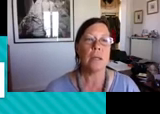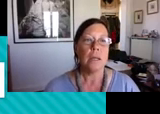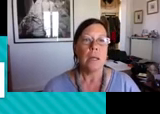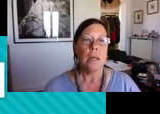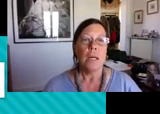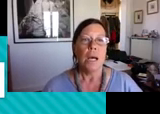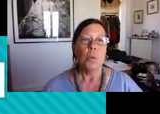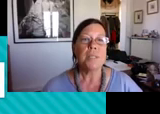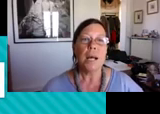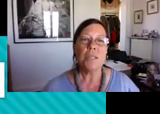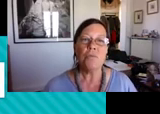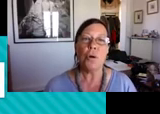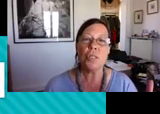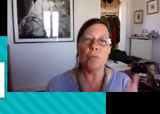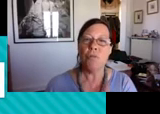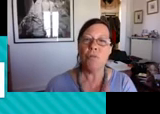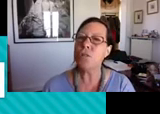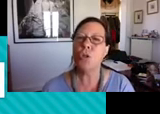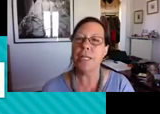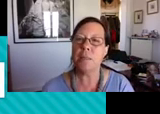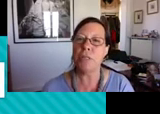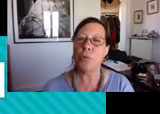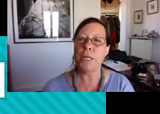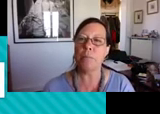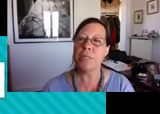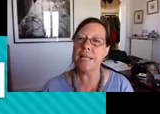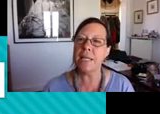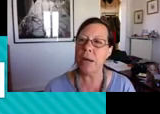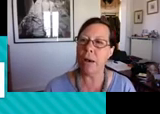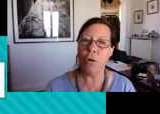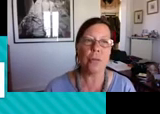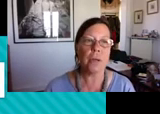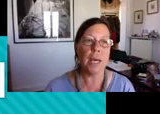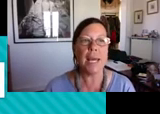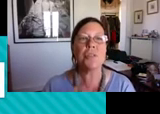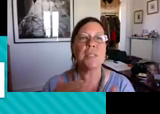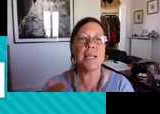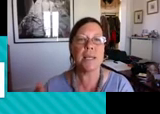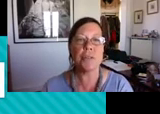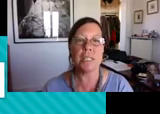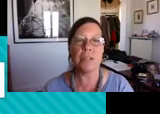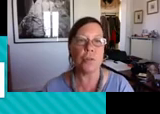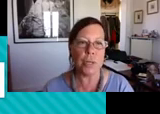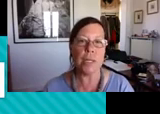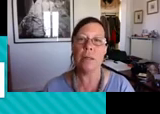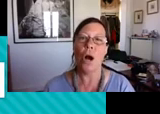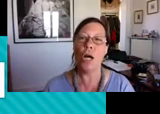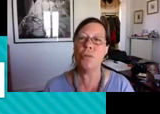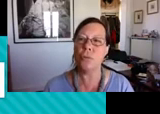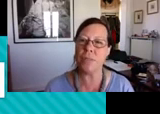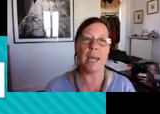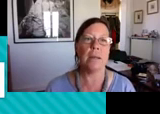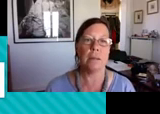interesting. Wisconsin voters will face a choice between protecting their health and exercising their civic duty